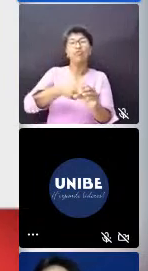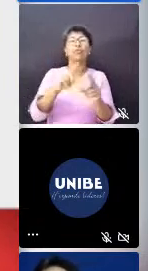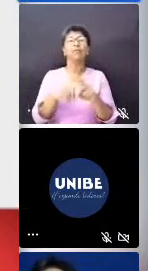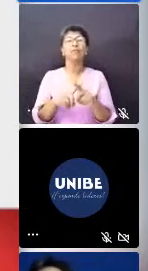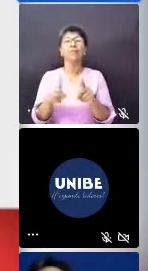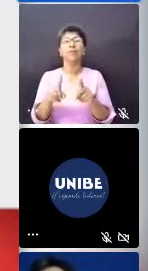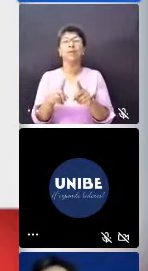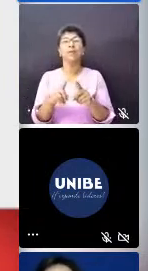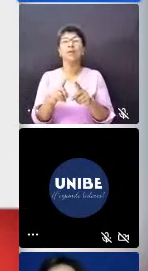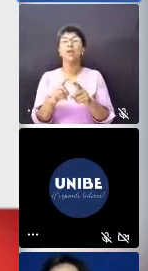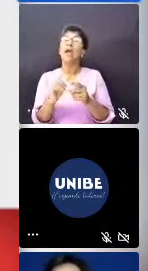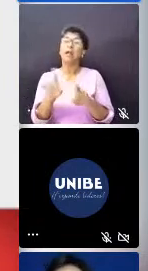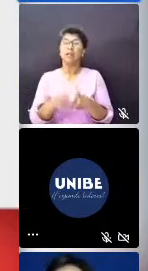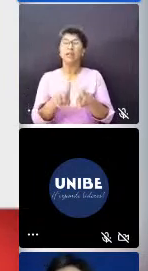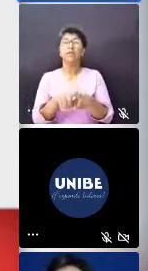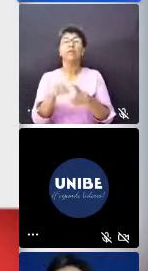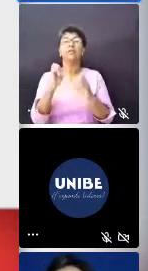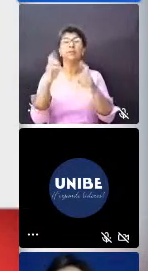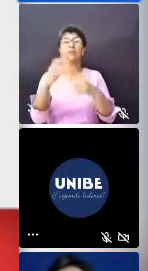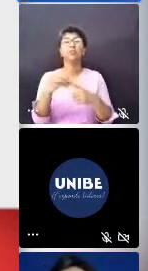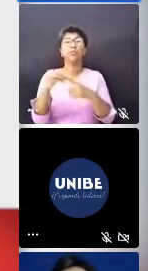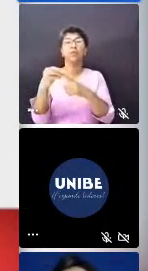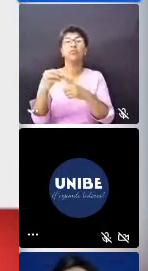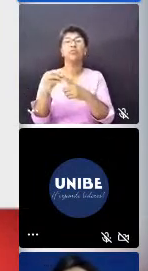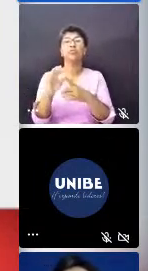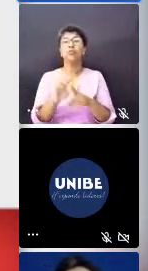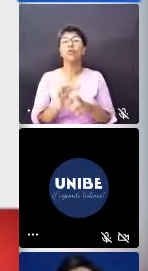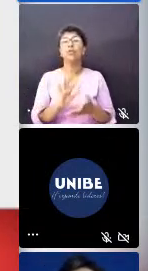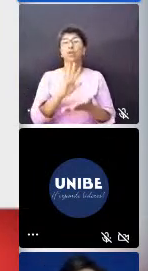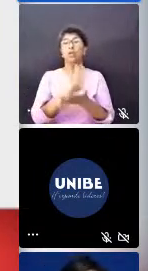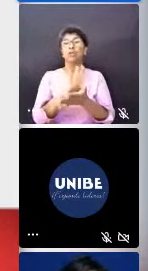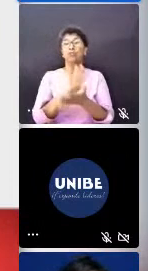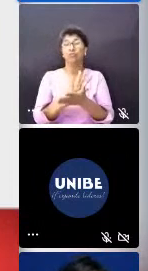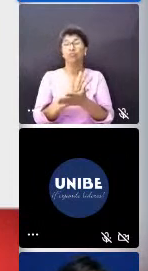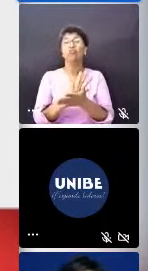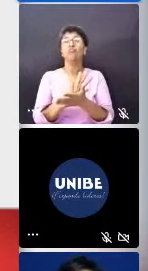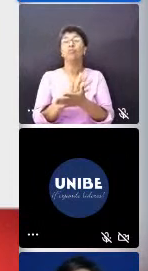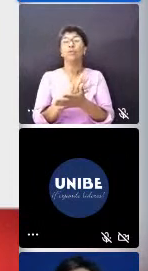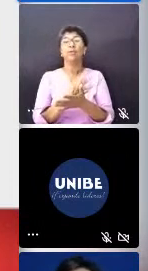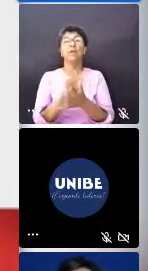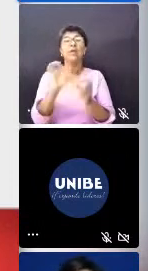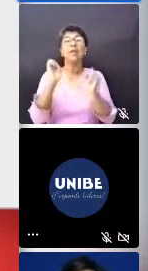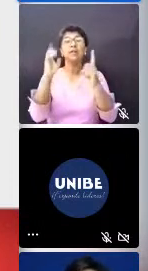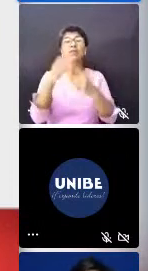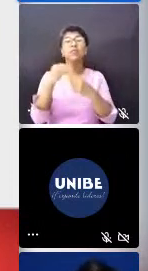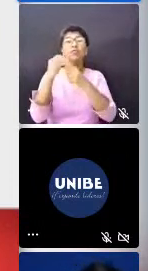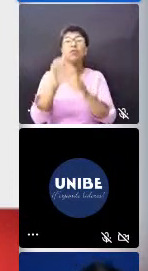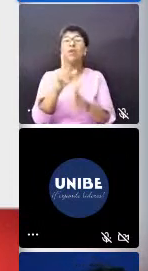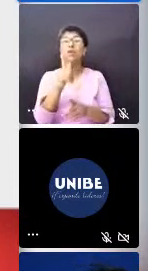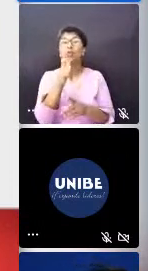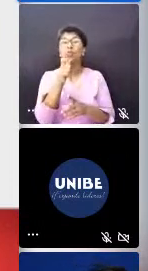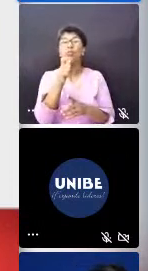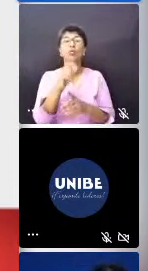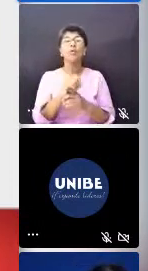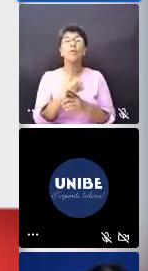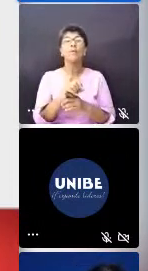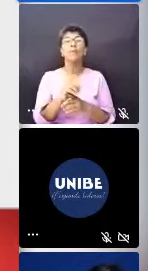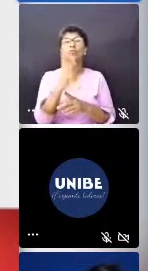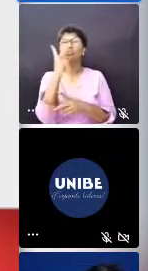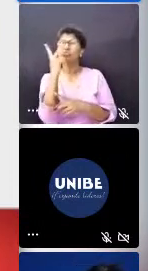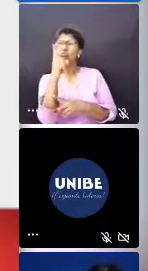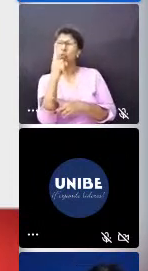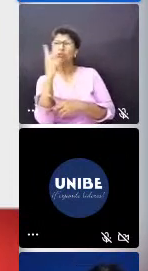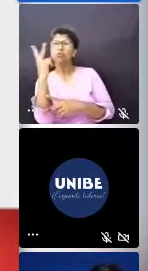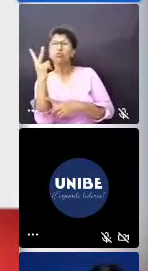there are integration schools. There are also special schools that usually specialize in one or two kinds